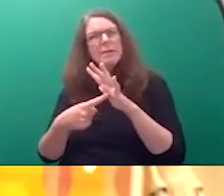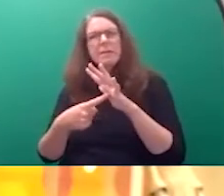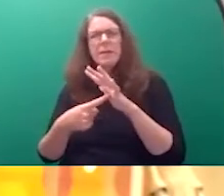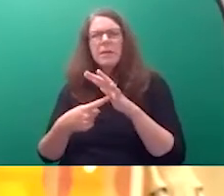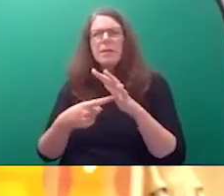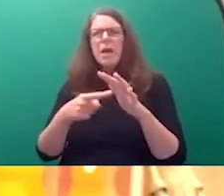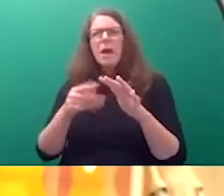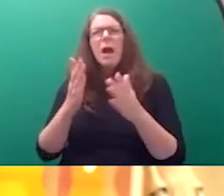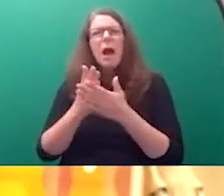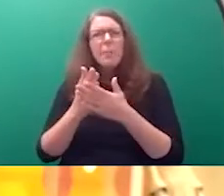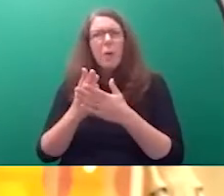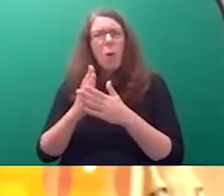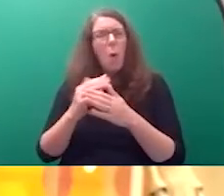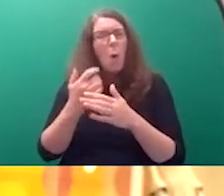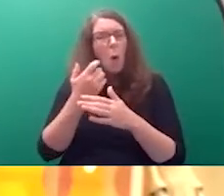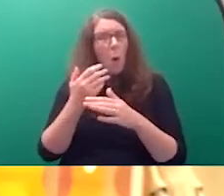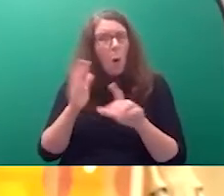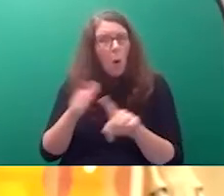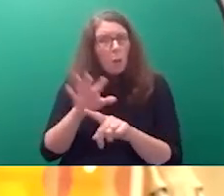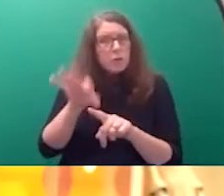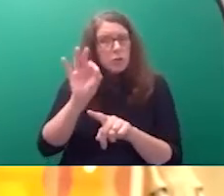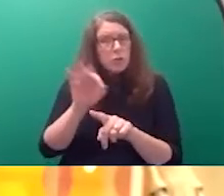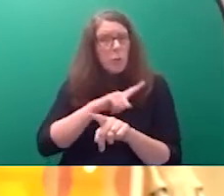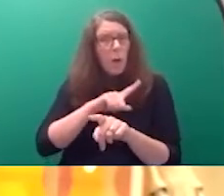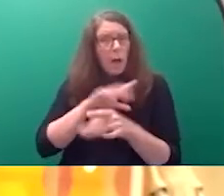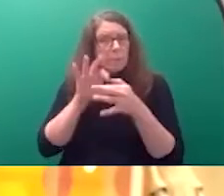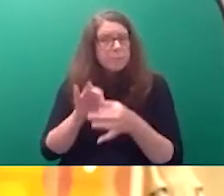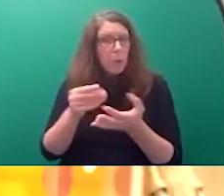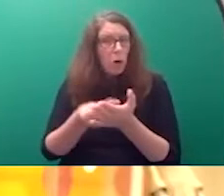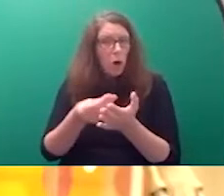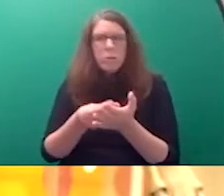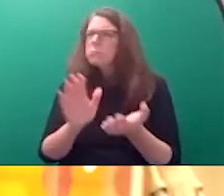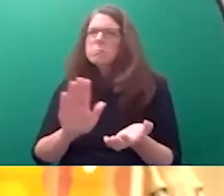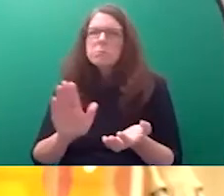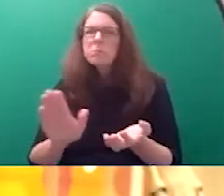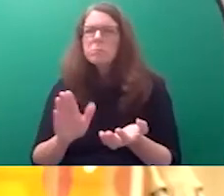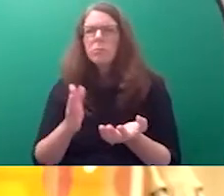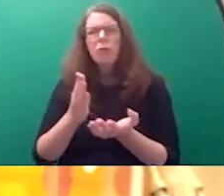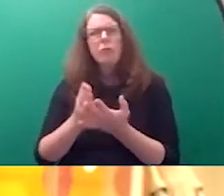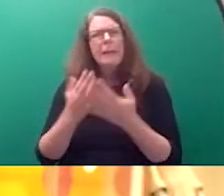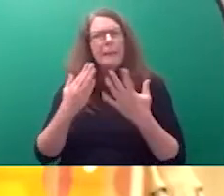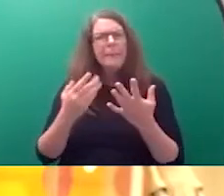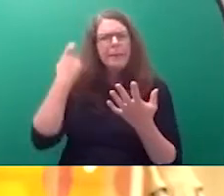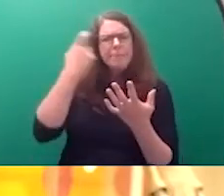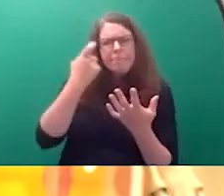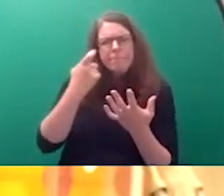it's accessible. It's got a real reason for being there. I think that's really important in these times to to make